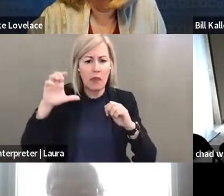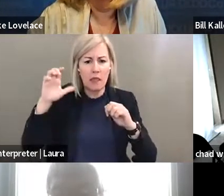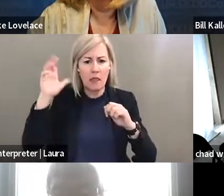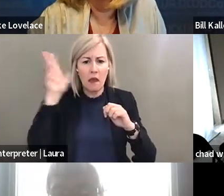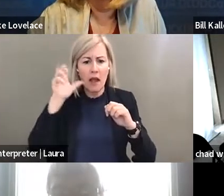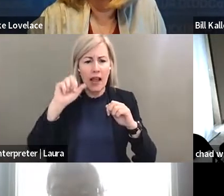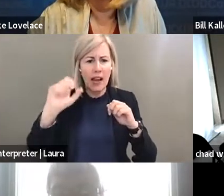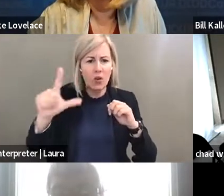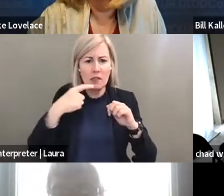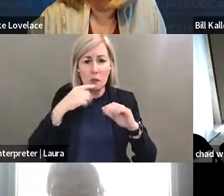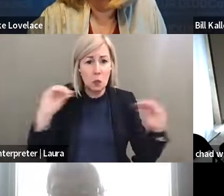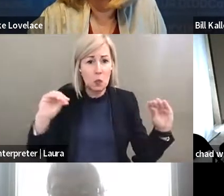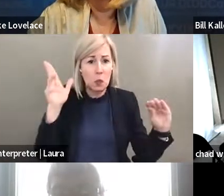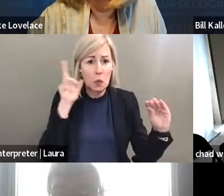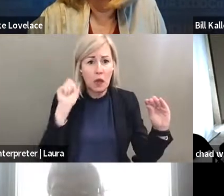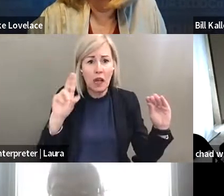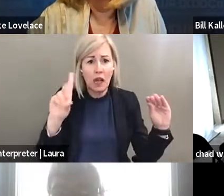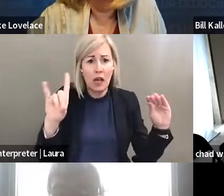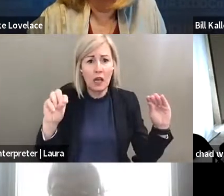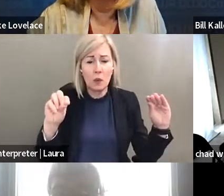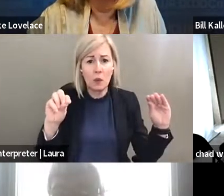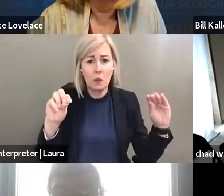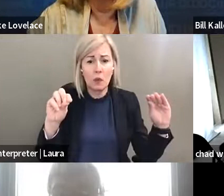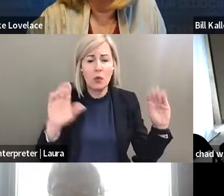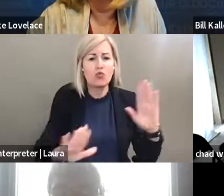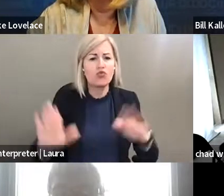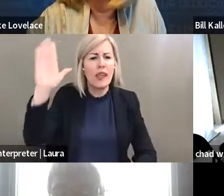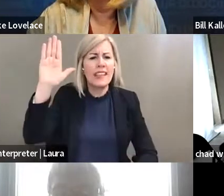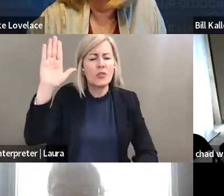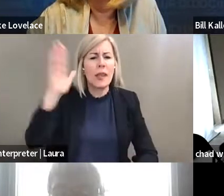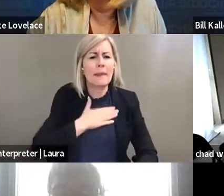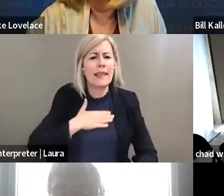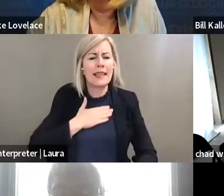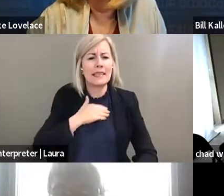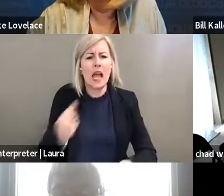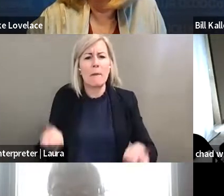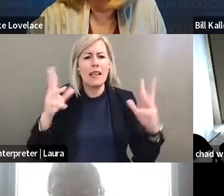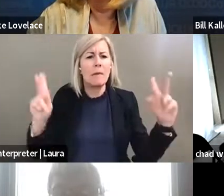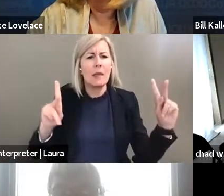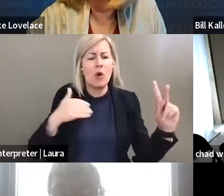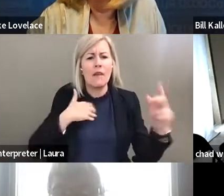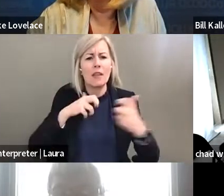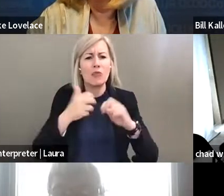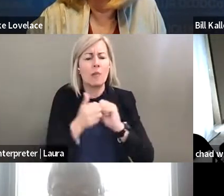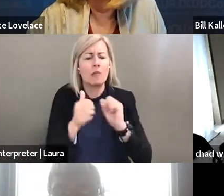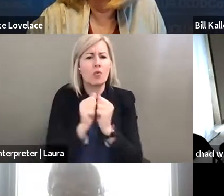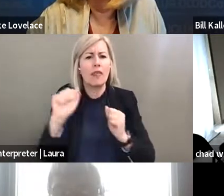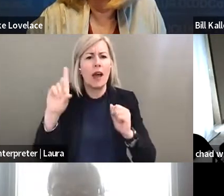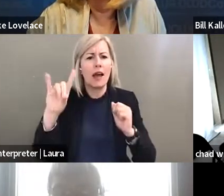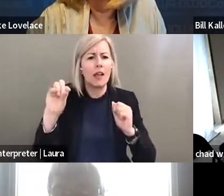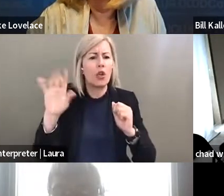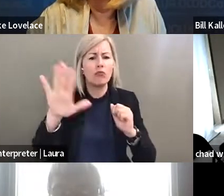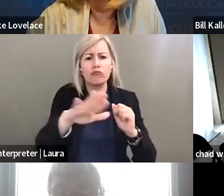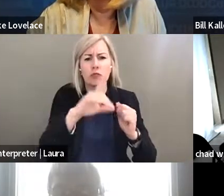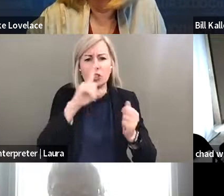no audio. Or if you raise your hand, if you're having trouble with audio, how many people? Just want to do a double check